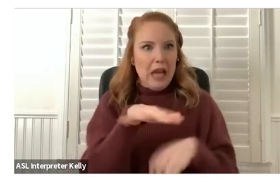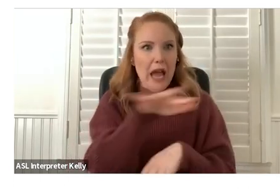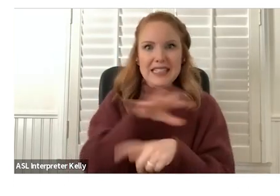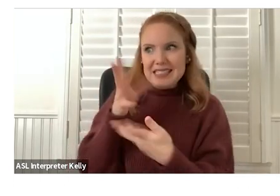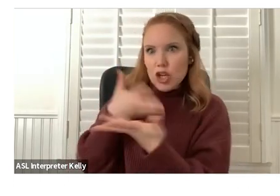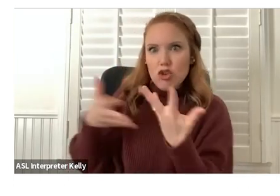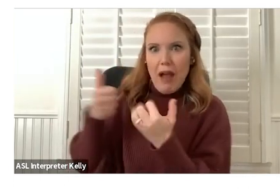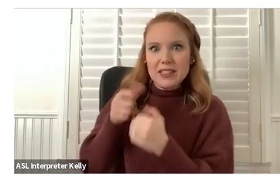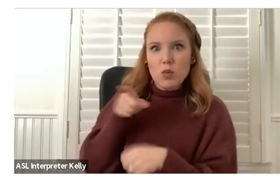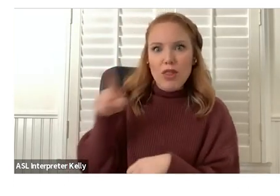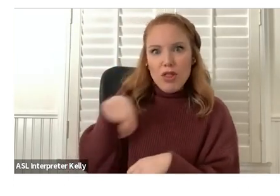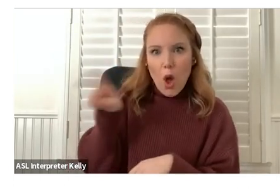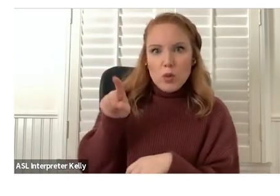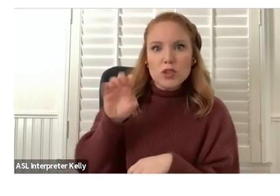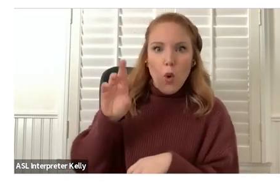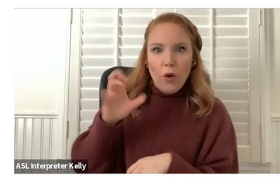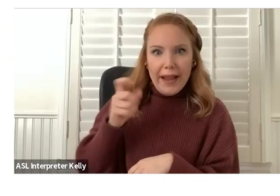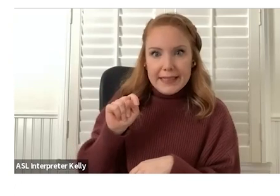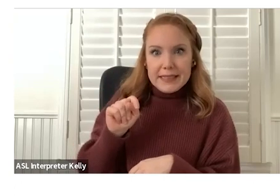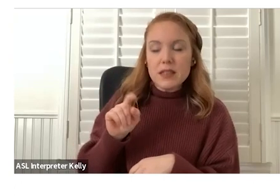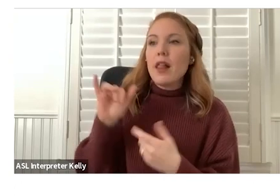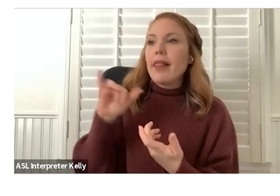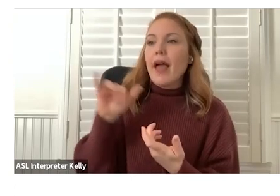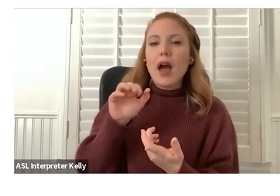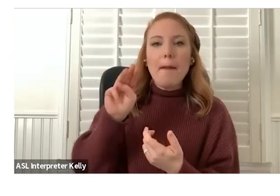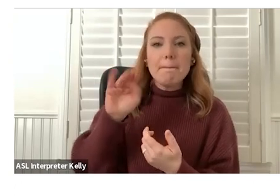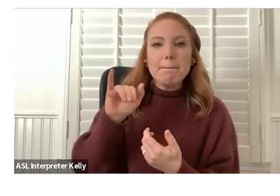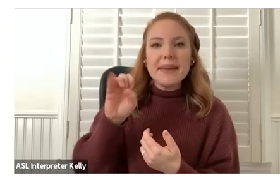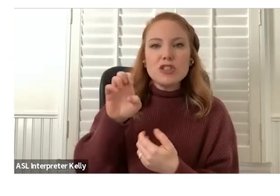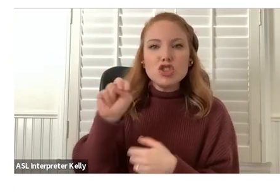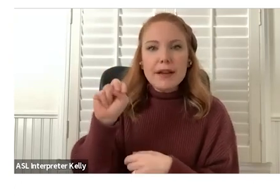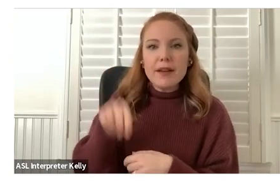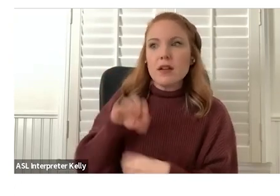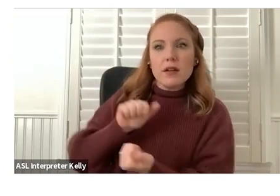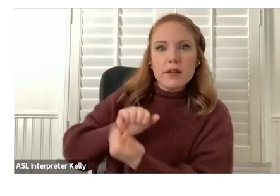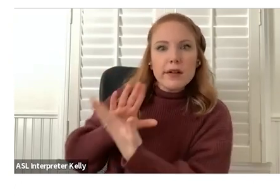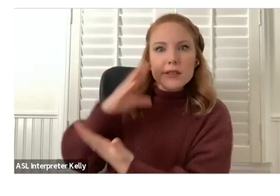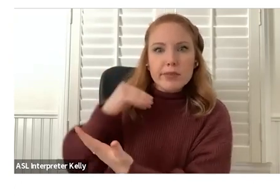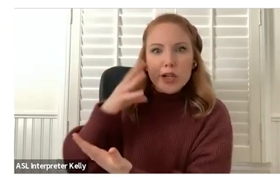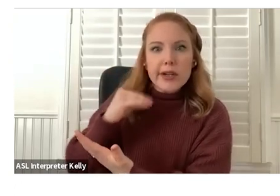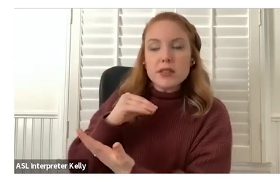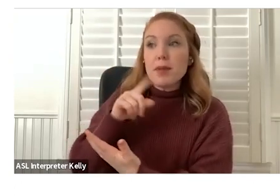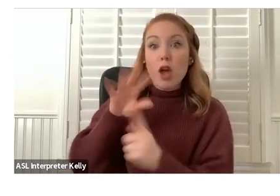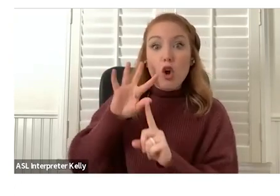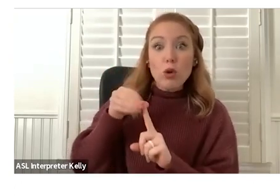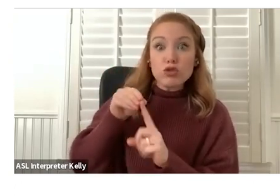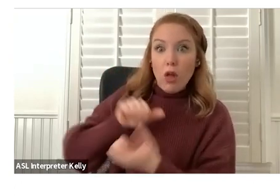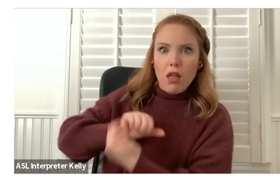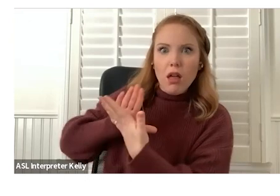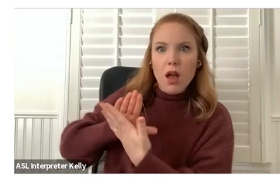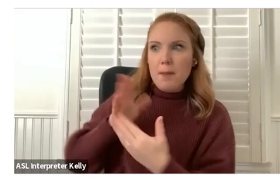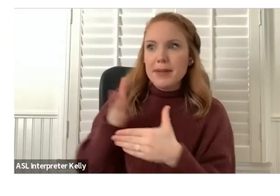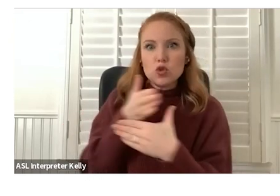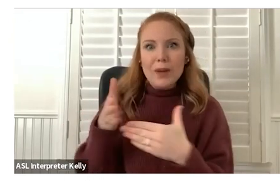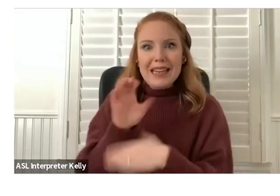And this was achieved through colonialism, war, commerce, policy, and empire. So those are the two ways in which we interact